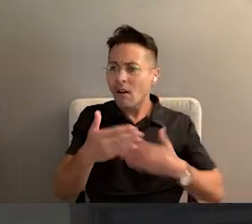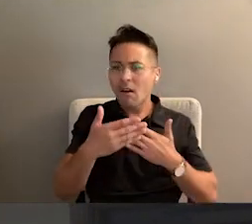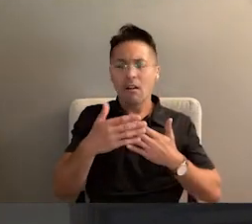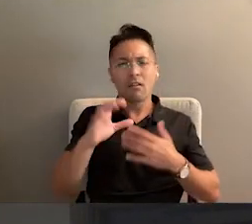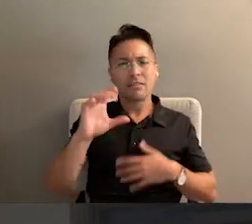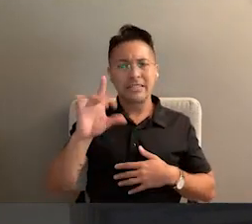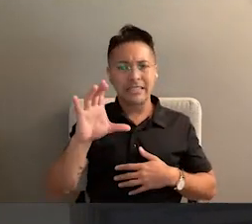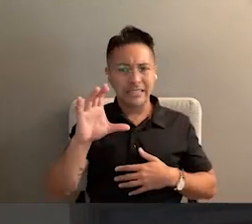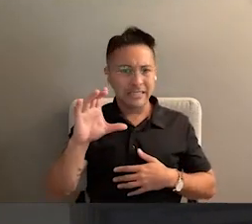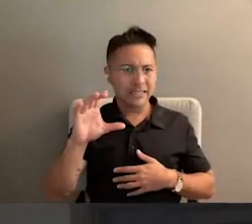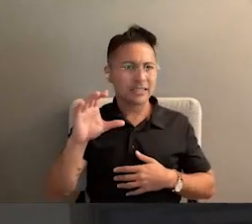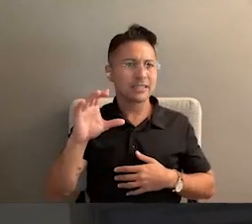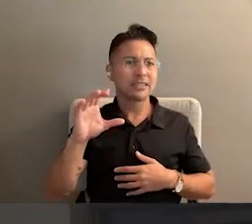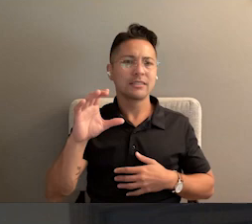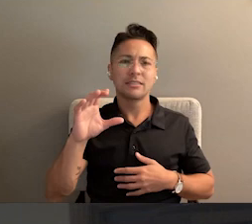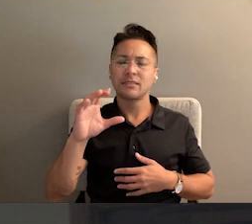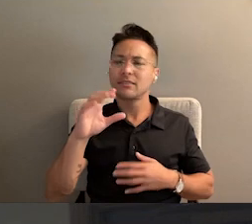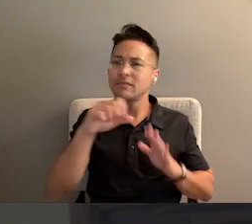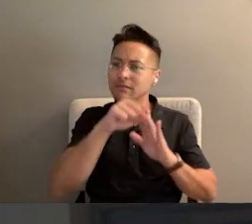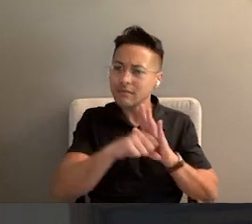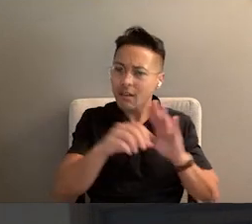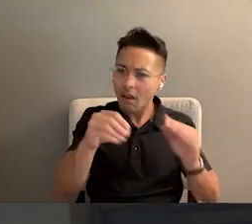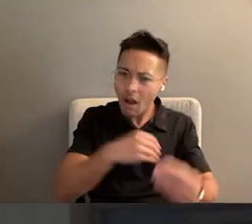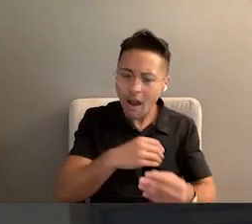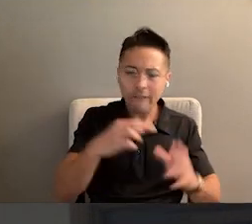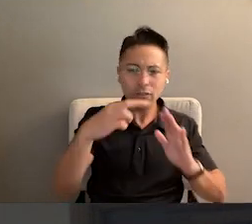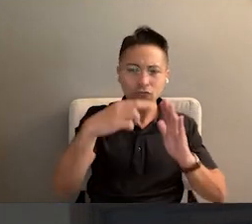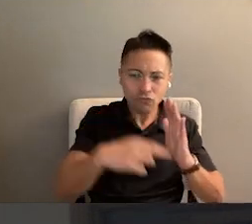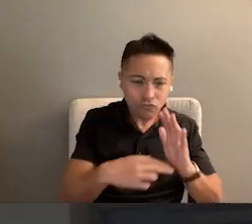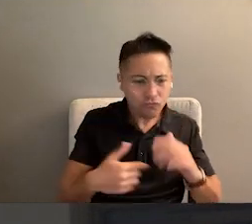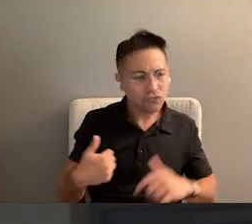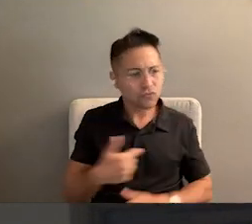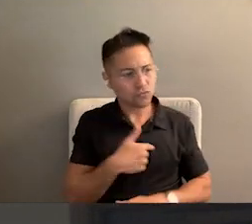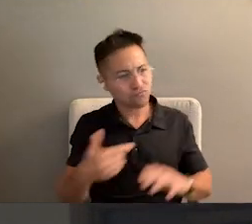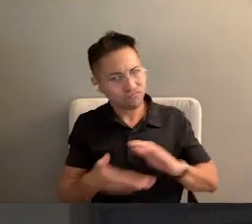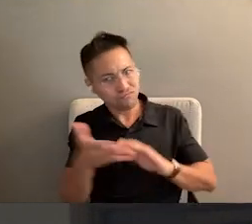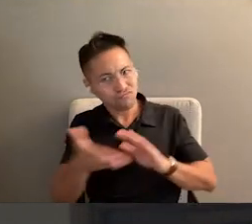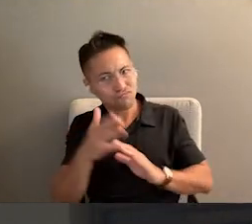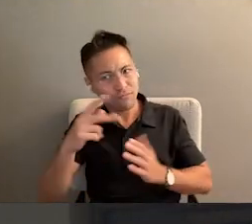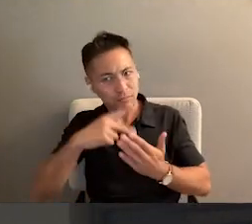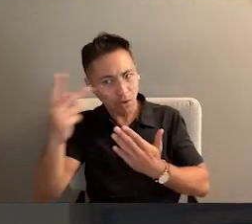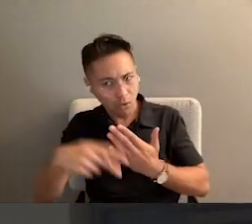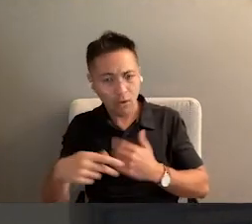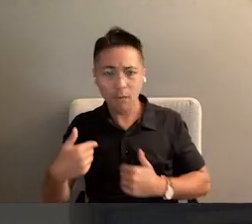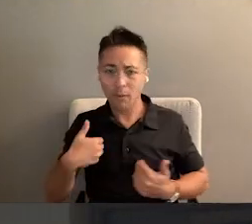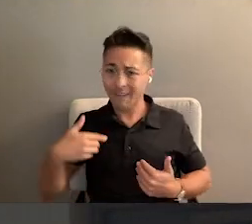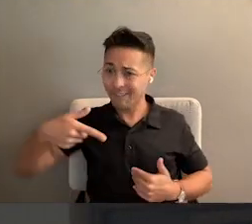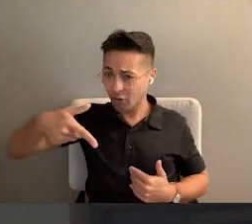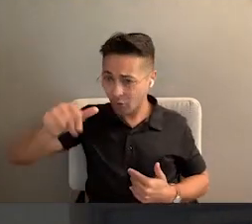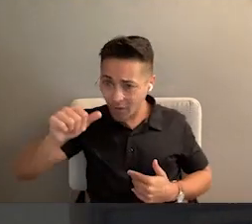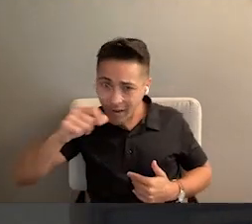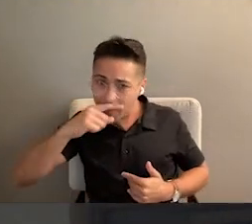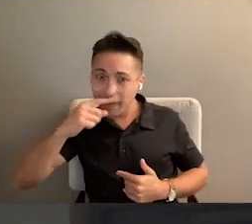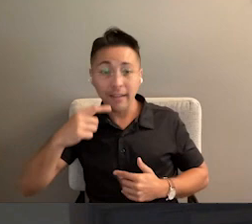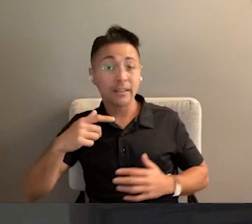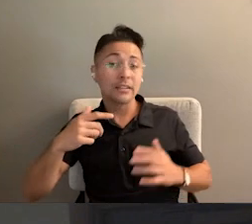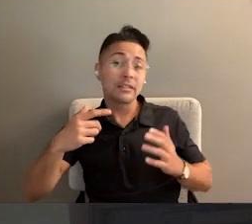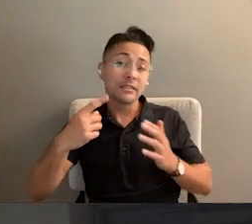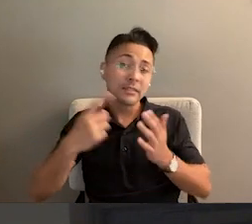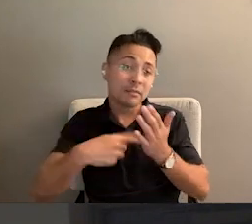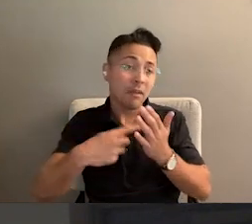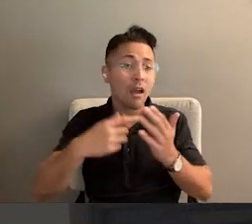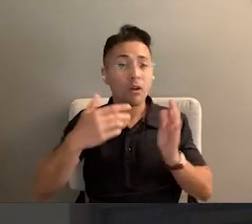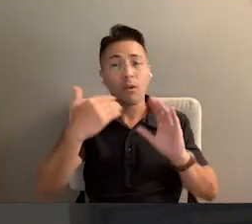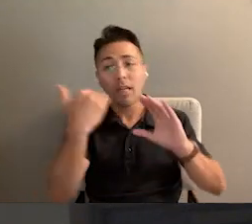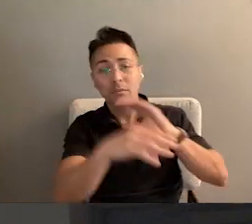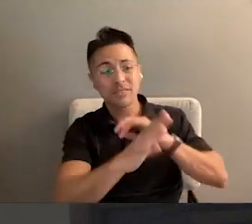I think I've gone through all of our APD's state office rules. We're the administrator of the program. We